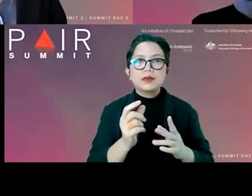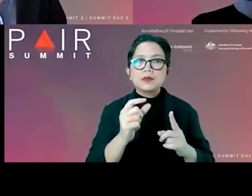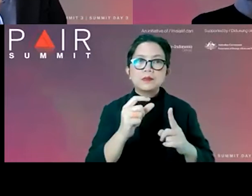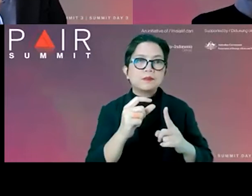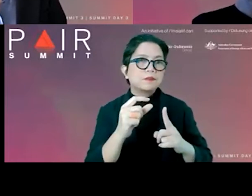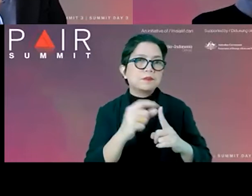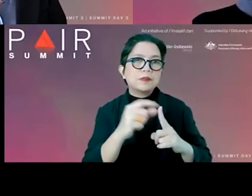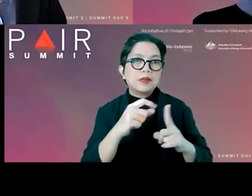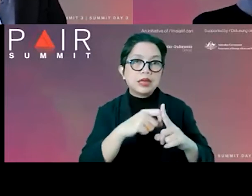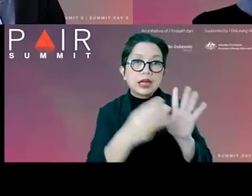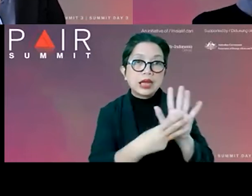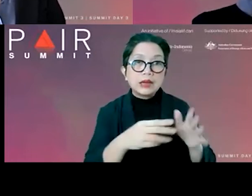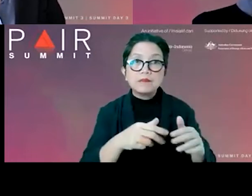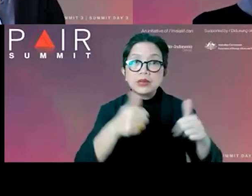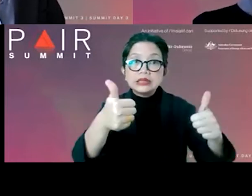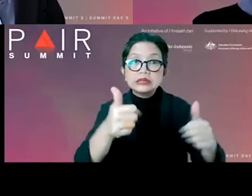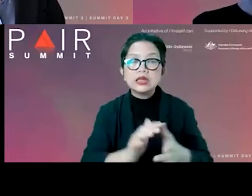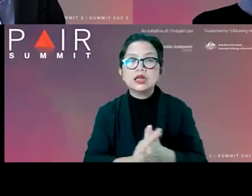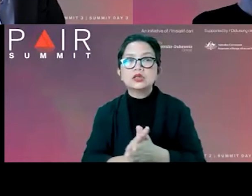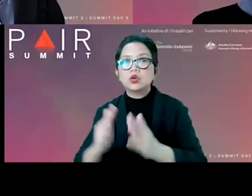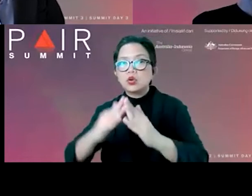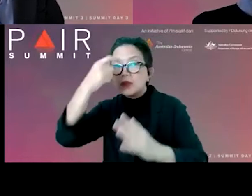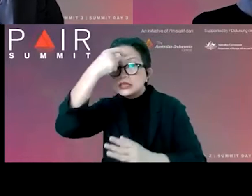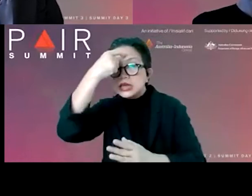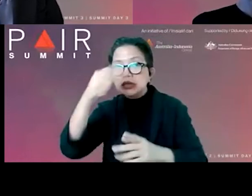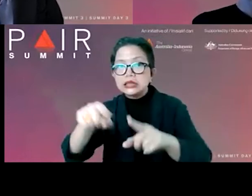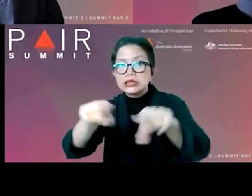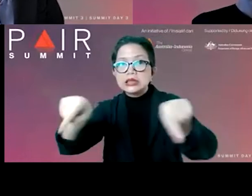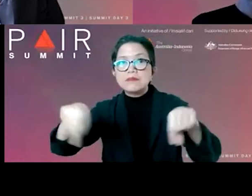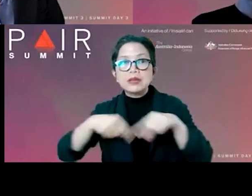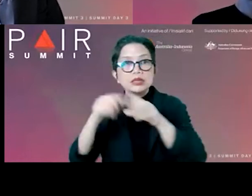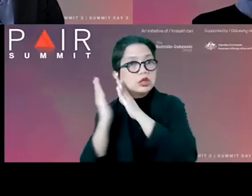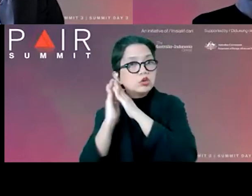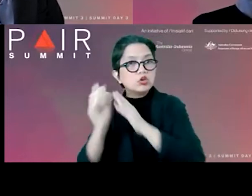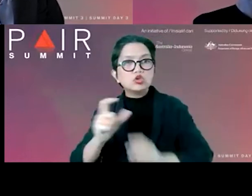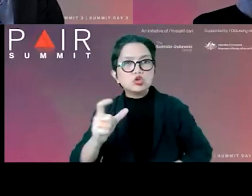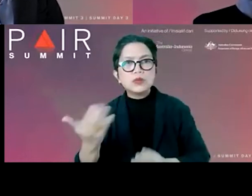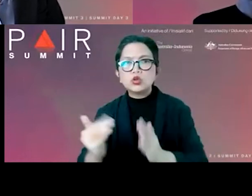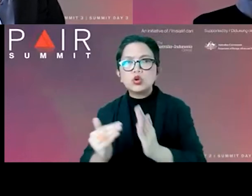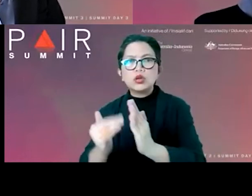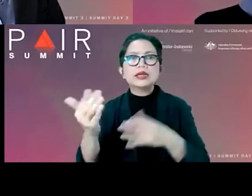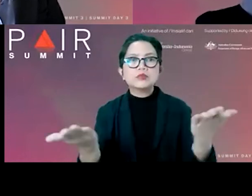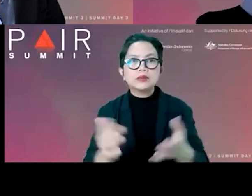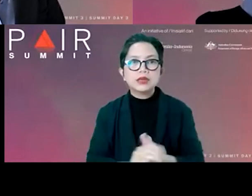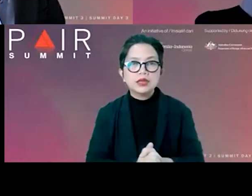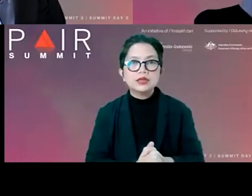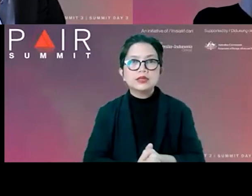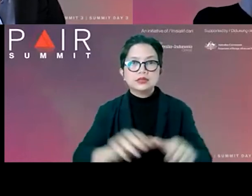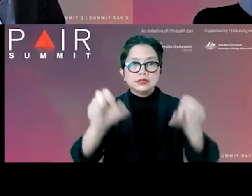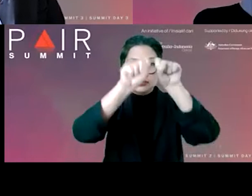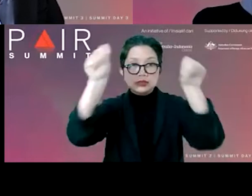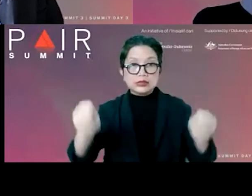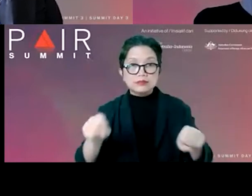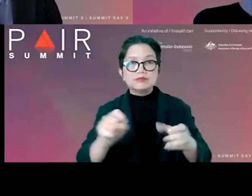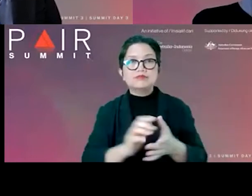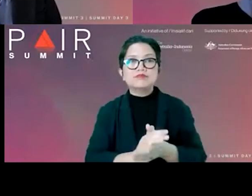Does this model use that sort of information around mobility, or is it just something completely